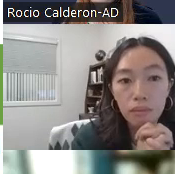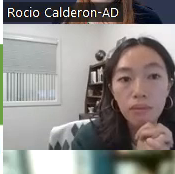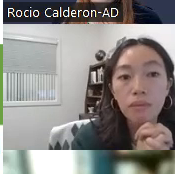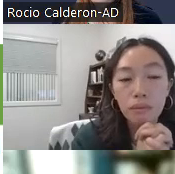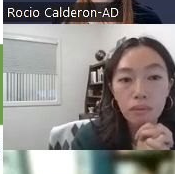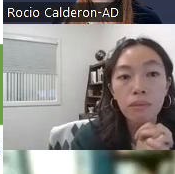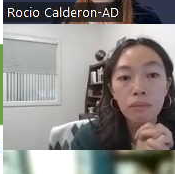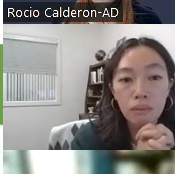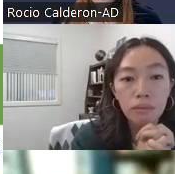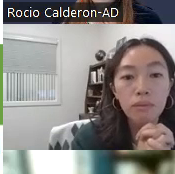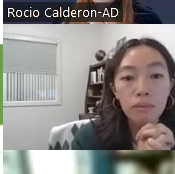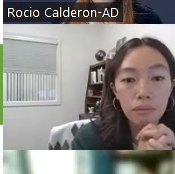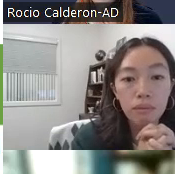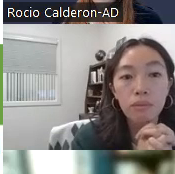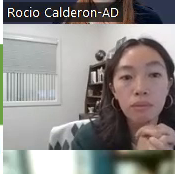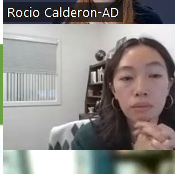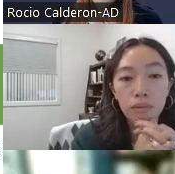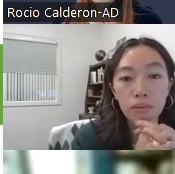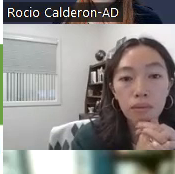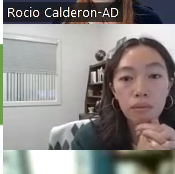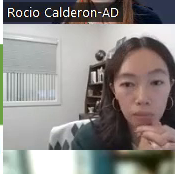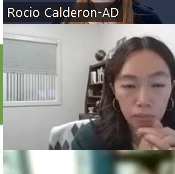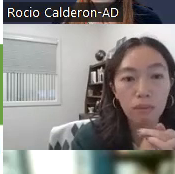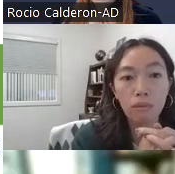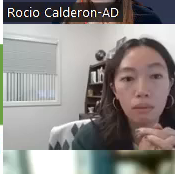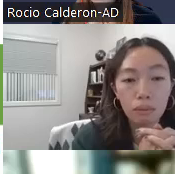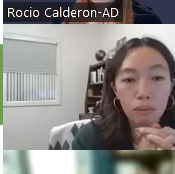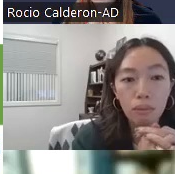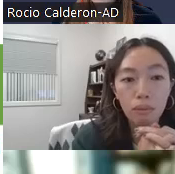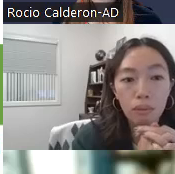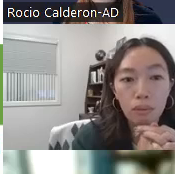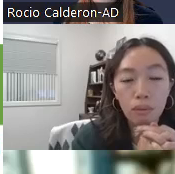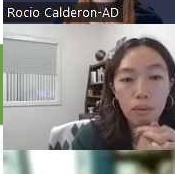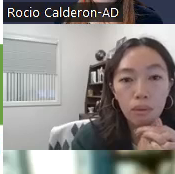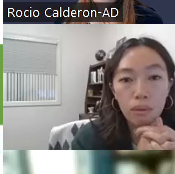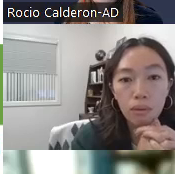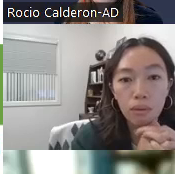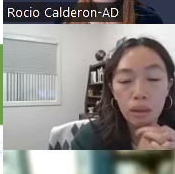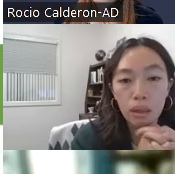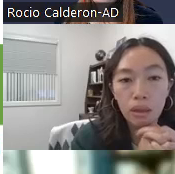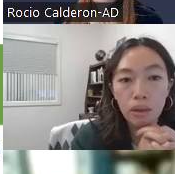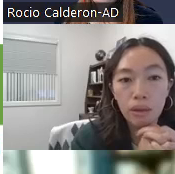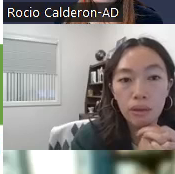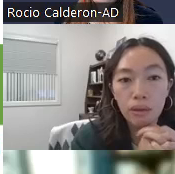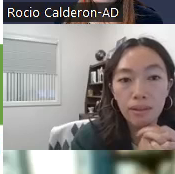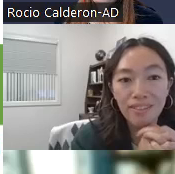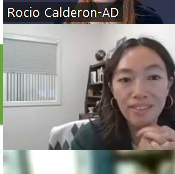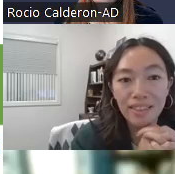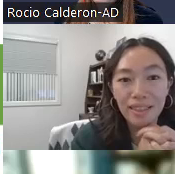opportunity to see whether or not they can able to go through that too as well. You know what I mean? That's all I'm saying. Thank you.